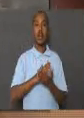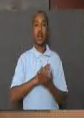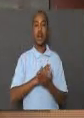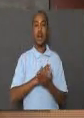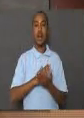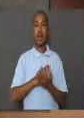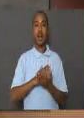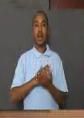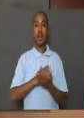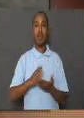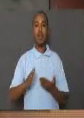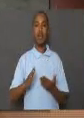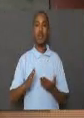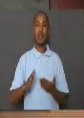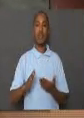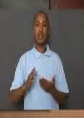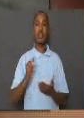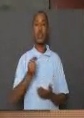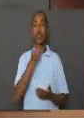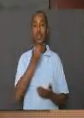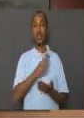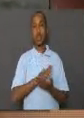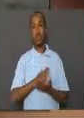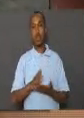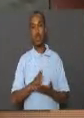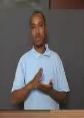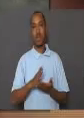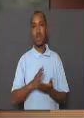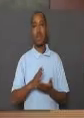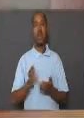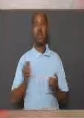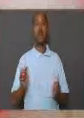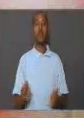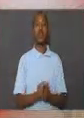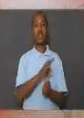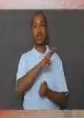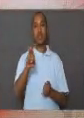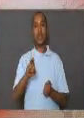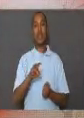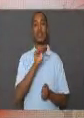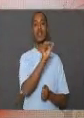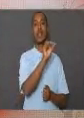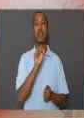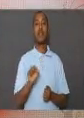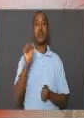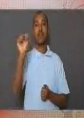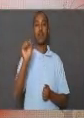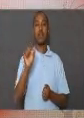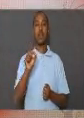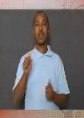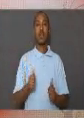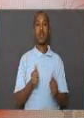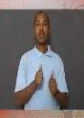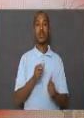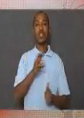the harvest, the nutrients are removed along with them. Therefore, in order for